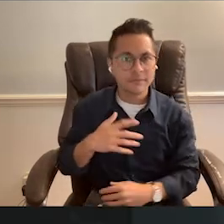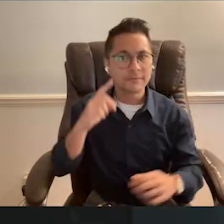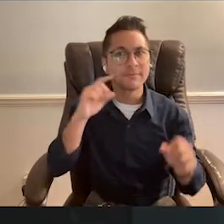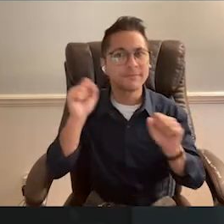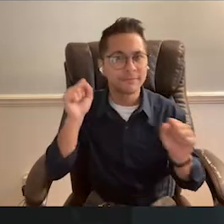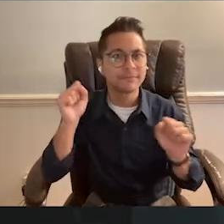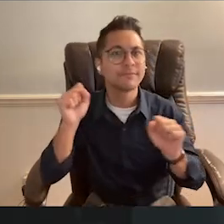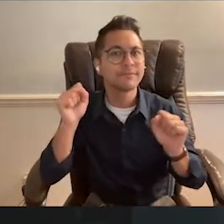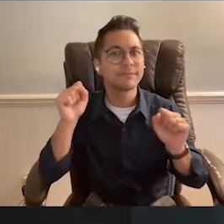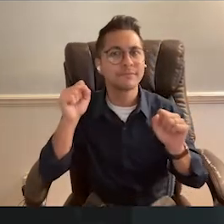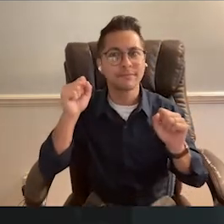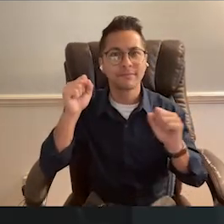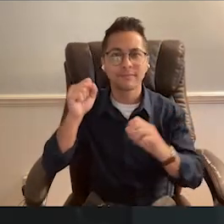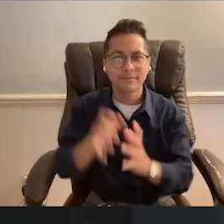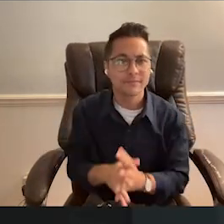Whoa.